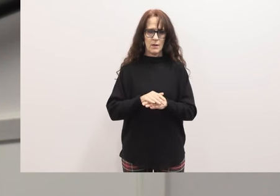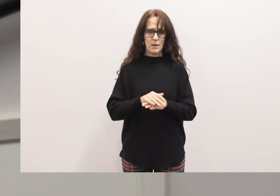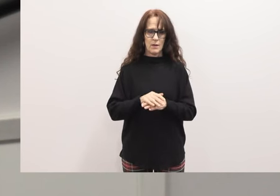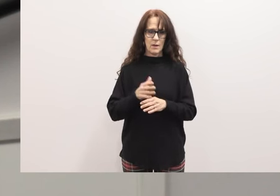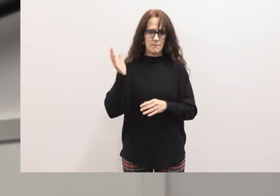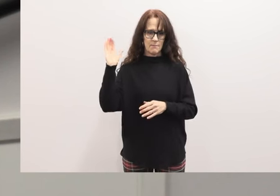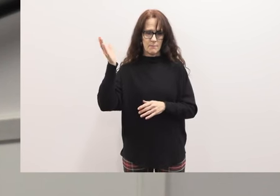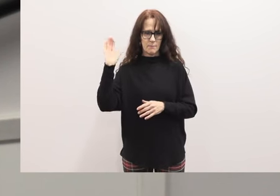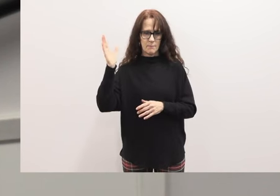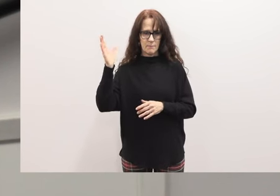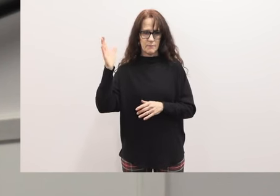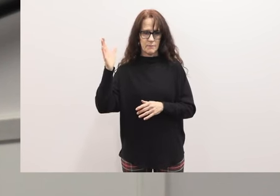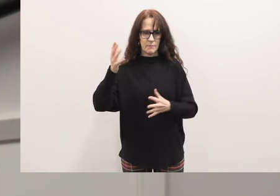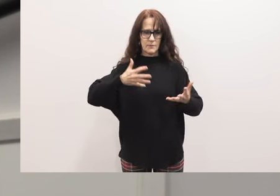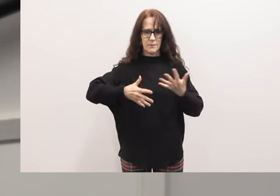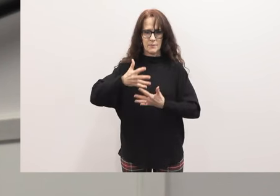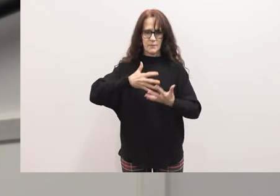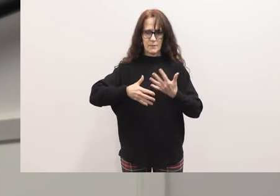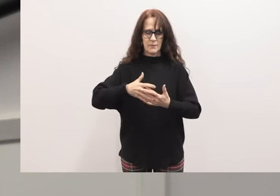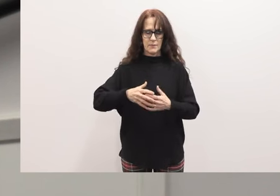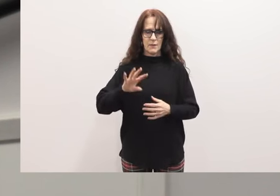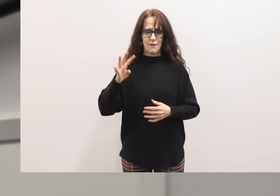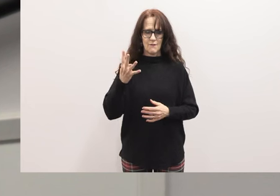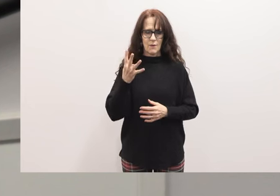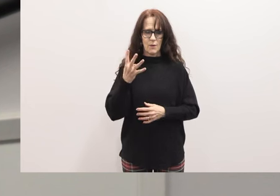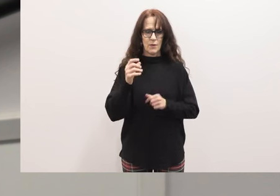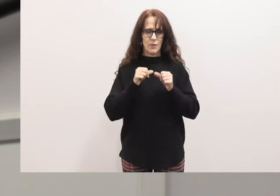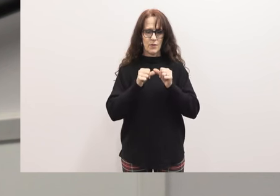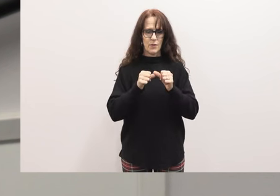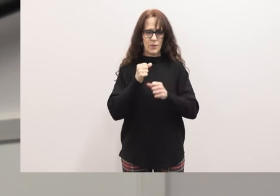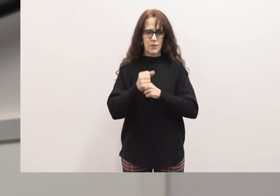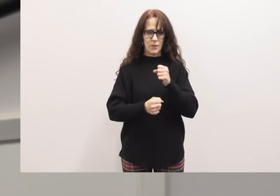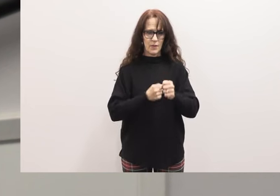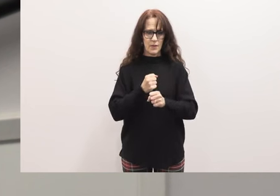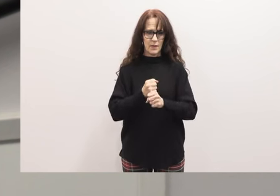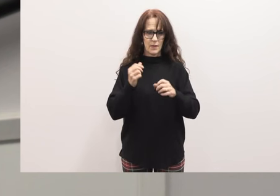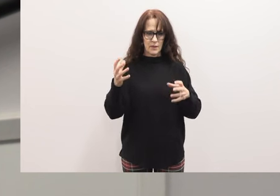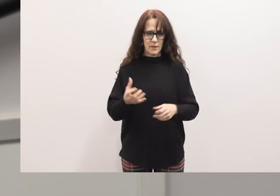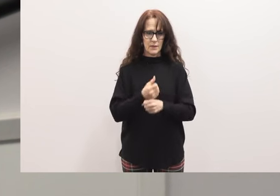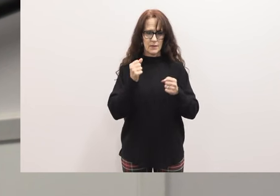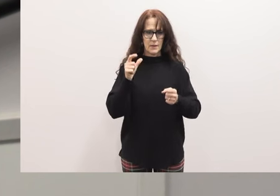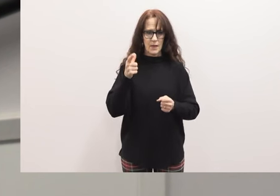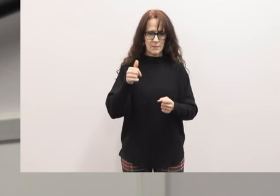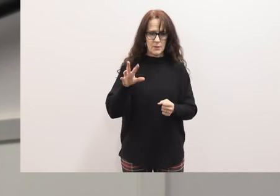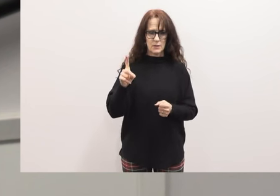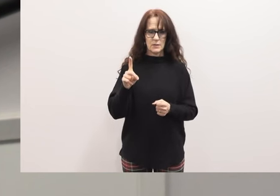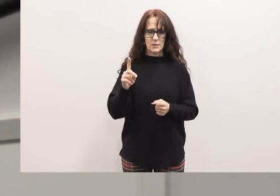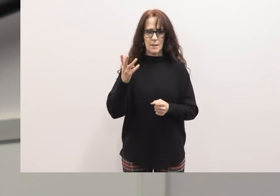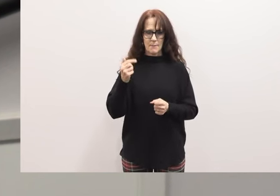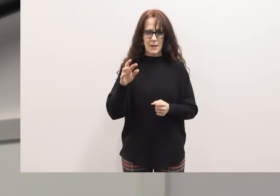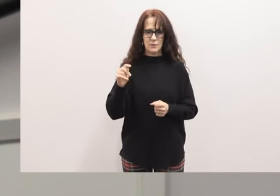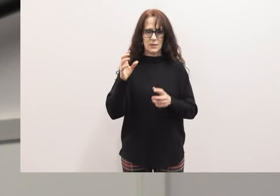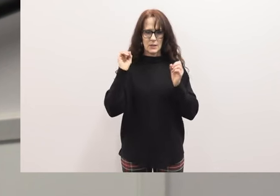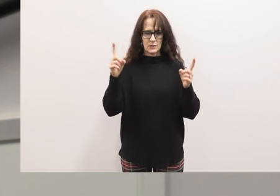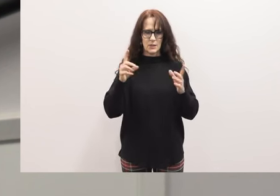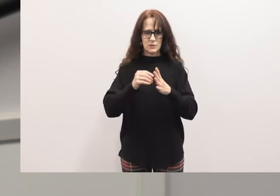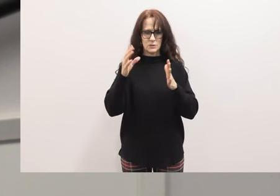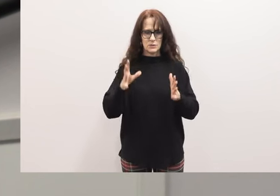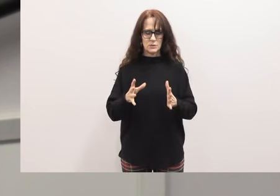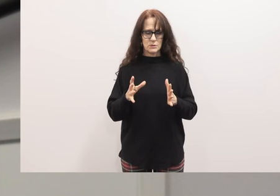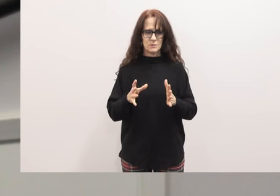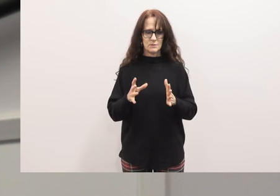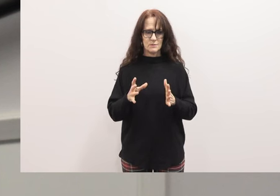speaking interchange. For the fourth consecutive year, here's the celebration, LBUSD Migrant Education Program students